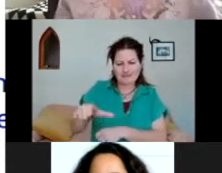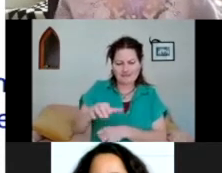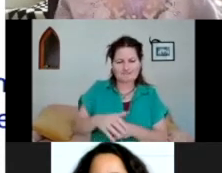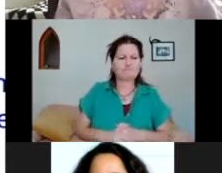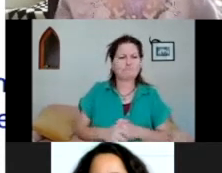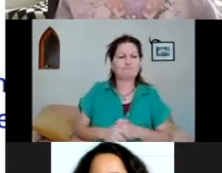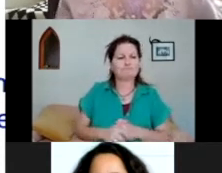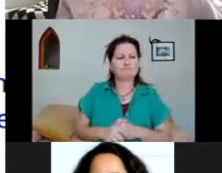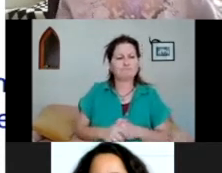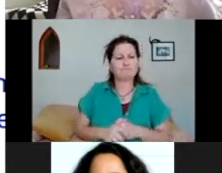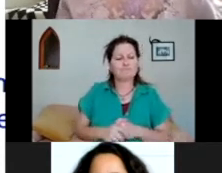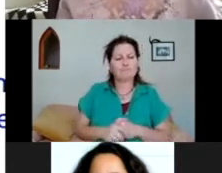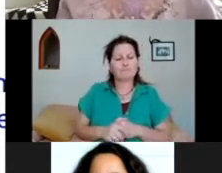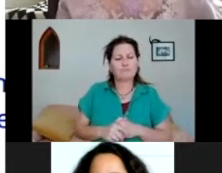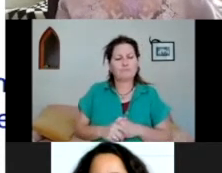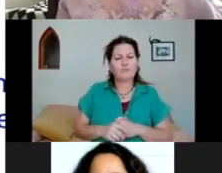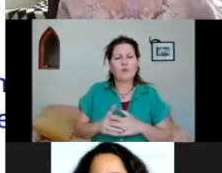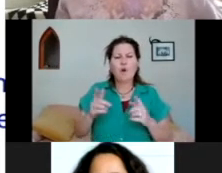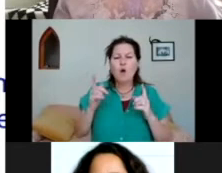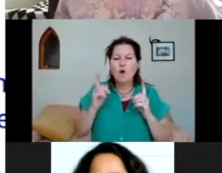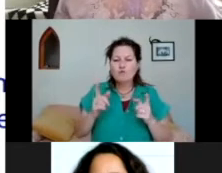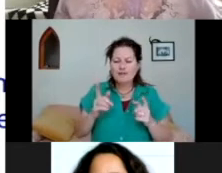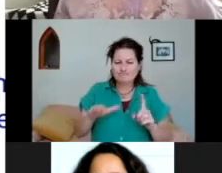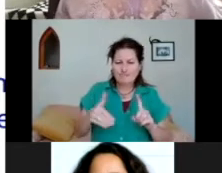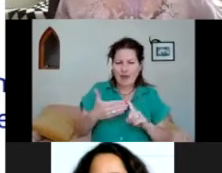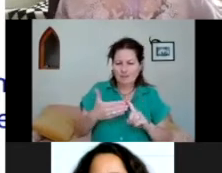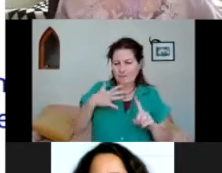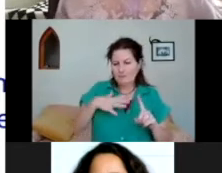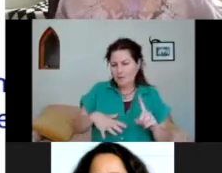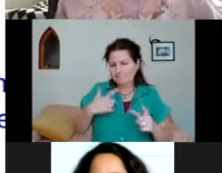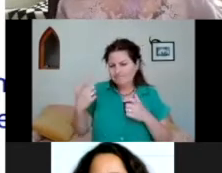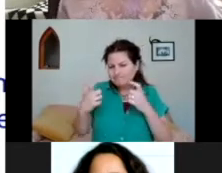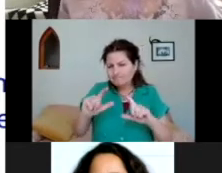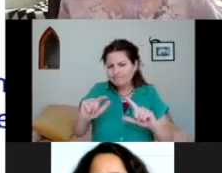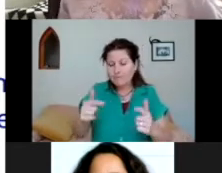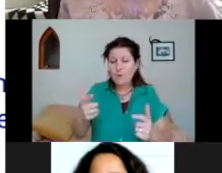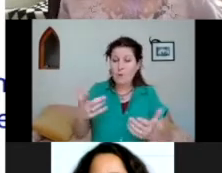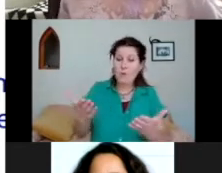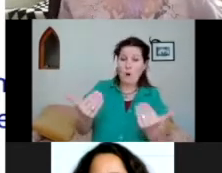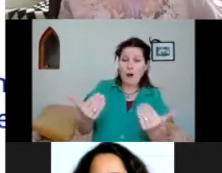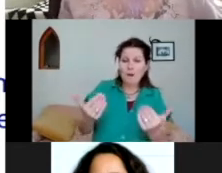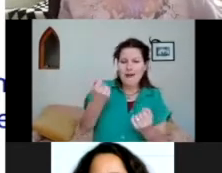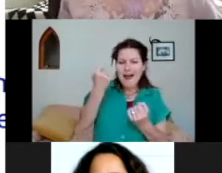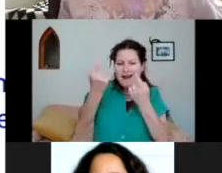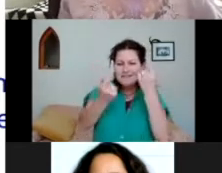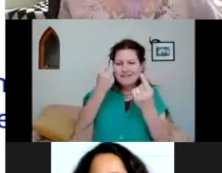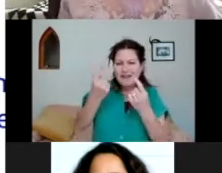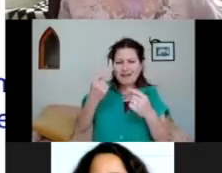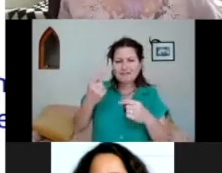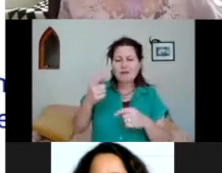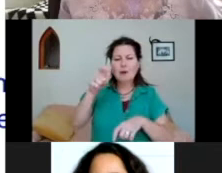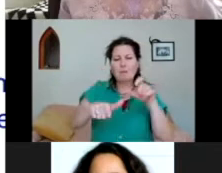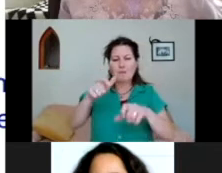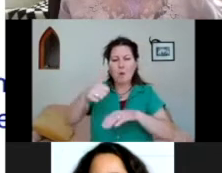So what we are looking for. We welcome ideas from London-based deaf, disabled